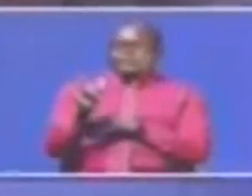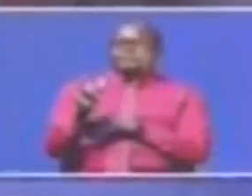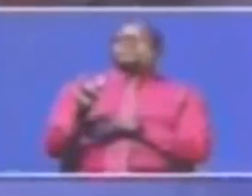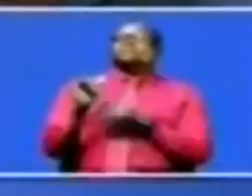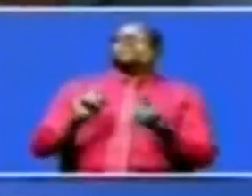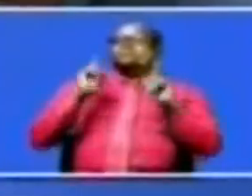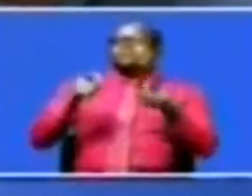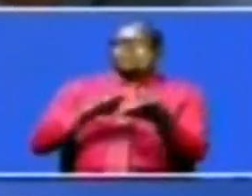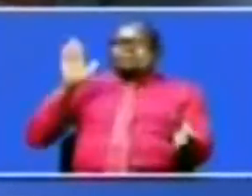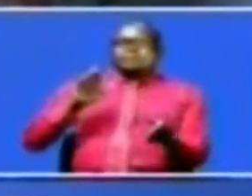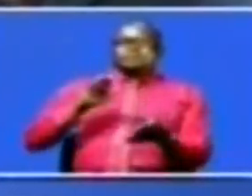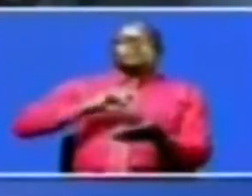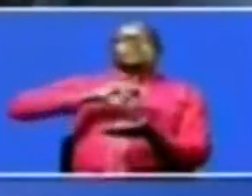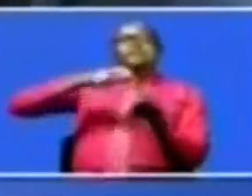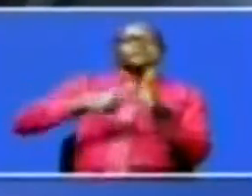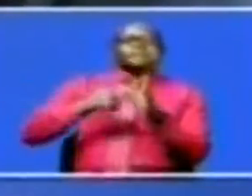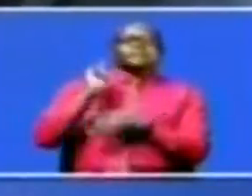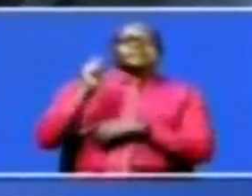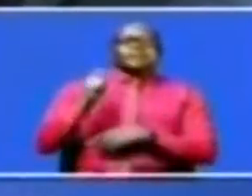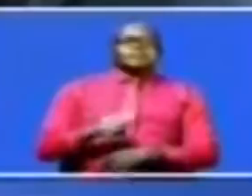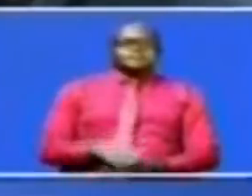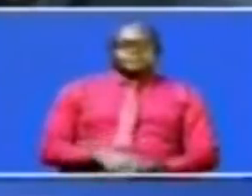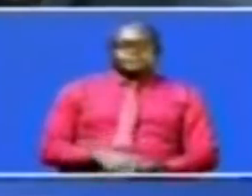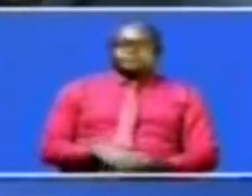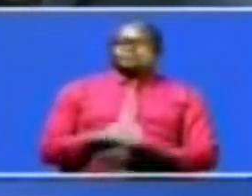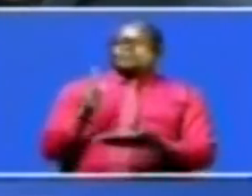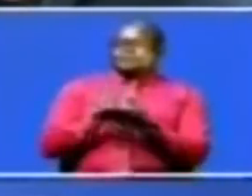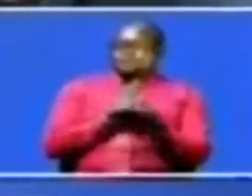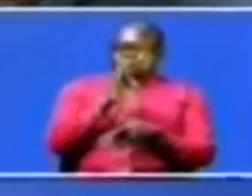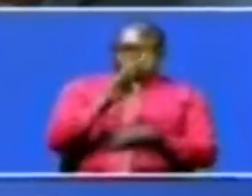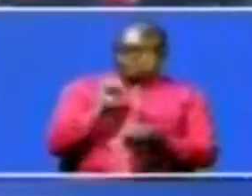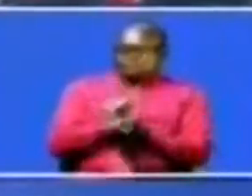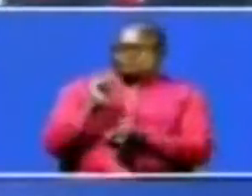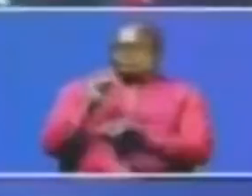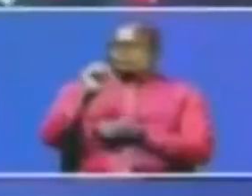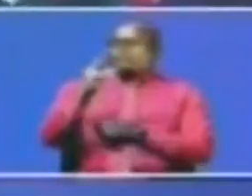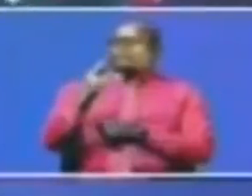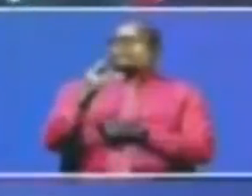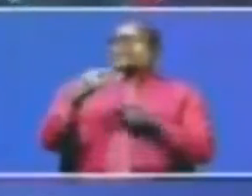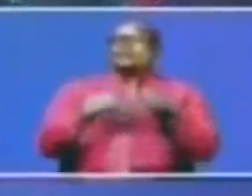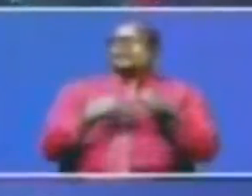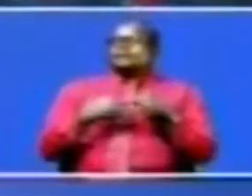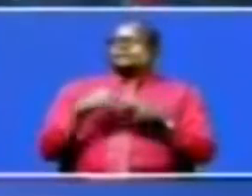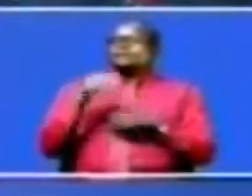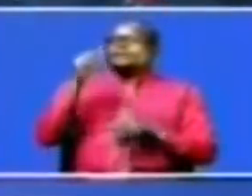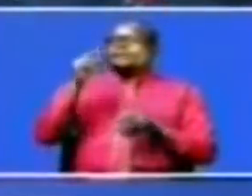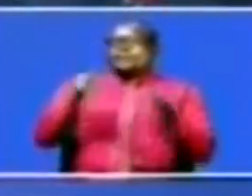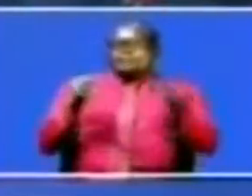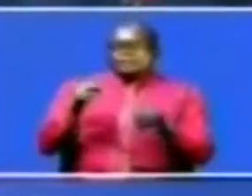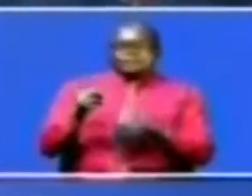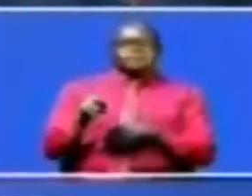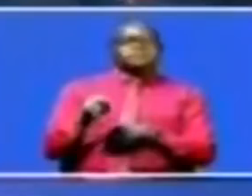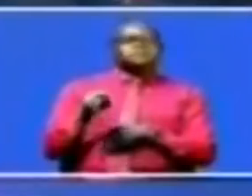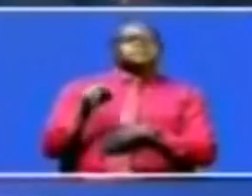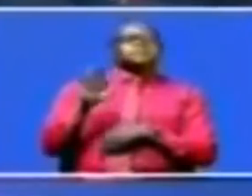was awarded most of the tenders. Subsection 3, as read with section 48 of the... Embakasi North CDF Accounts Manager Lea Gushu and